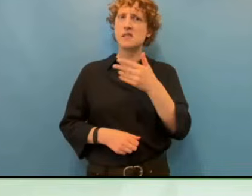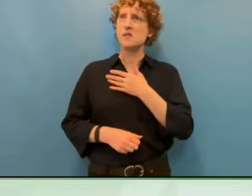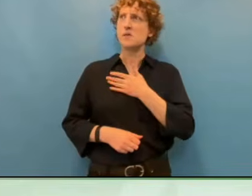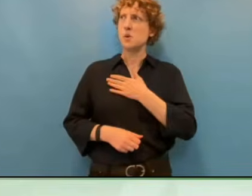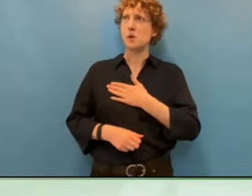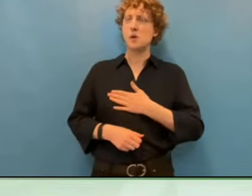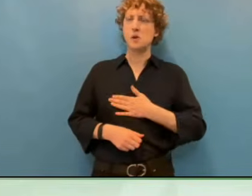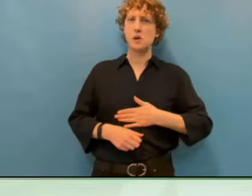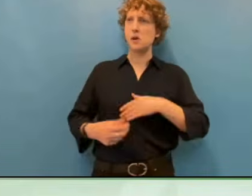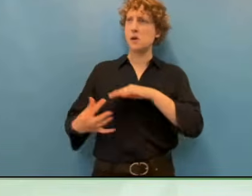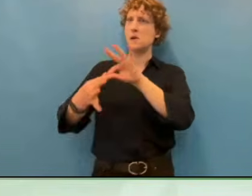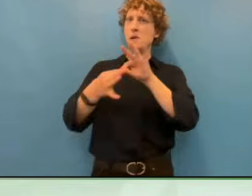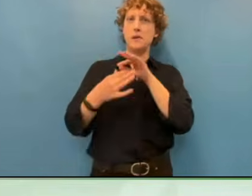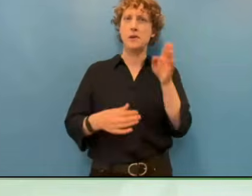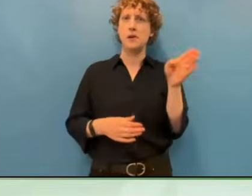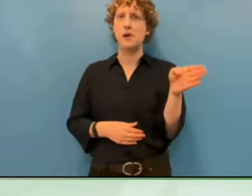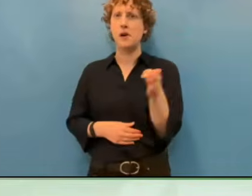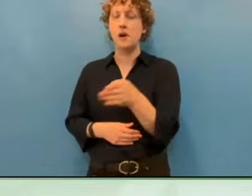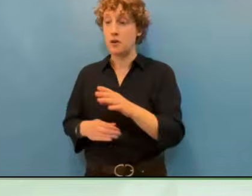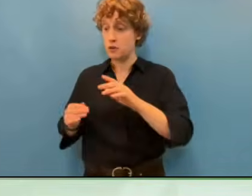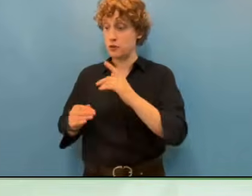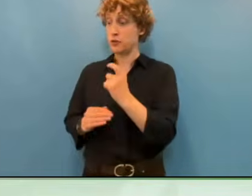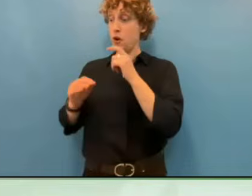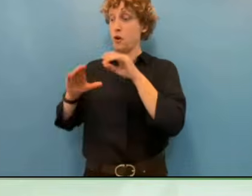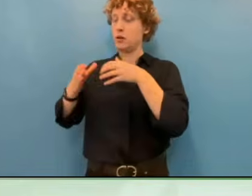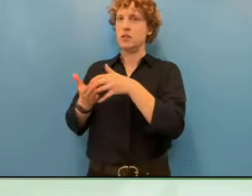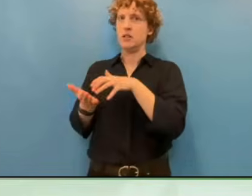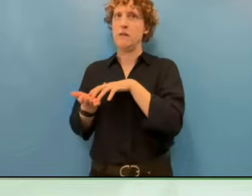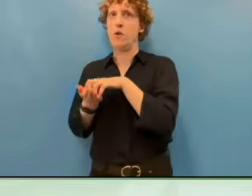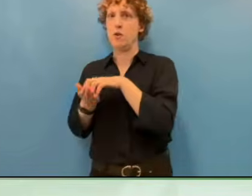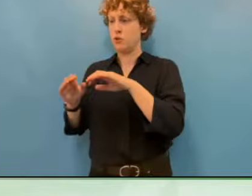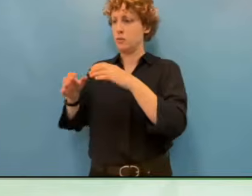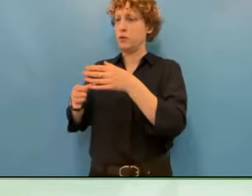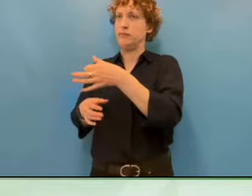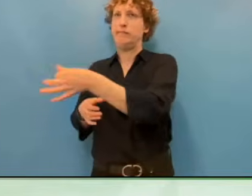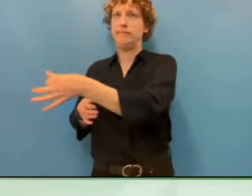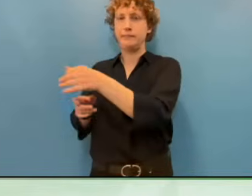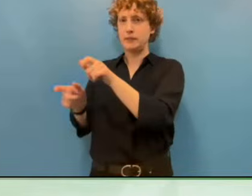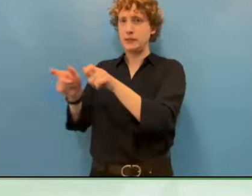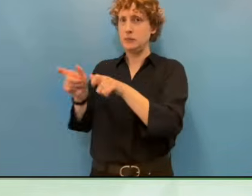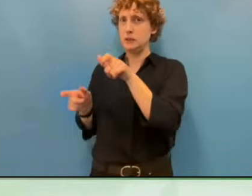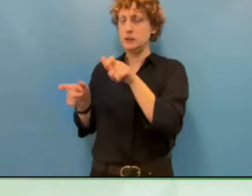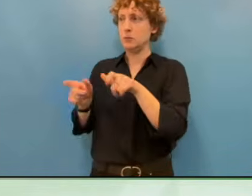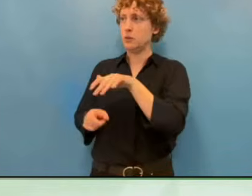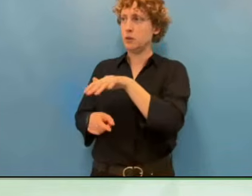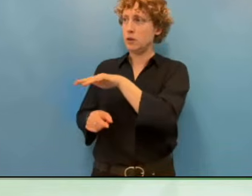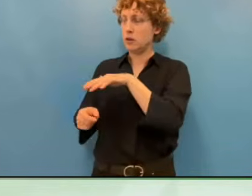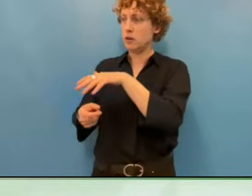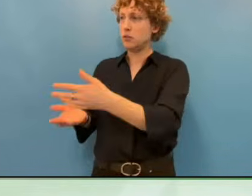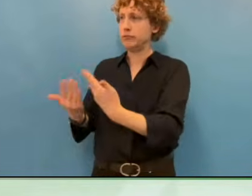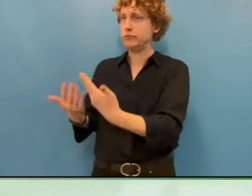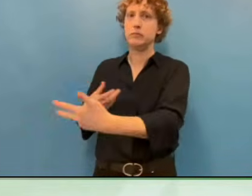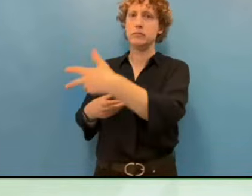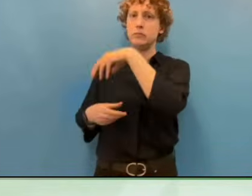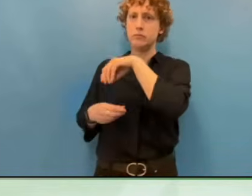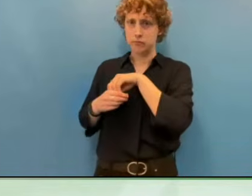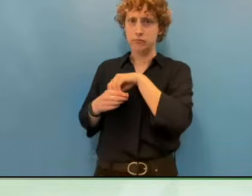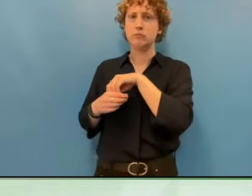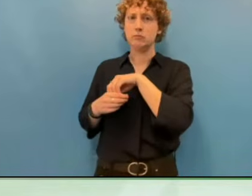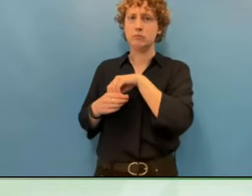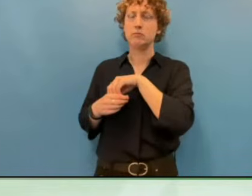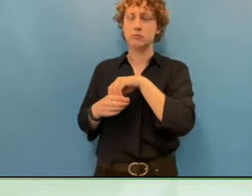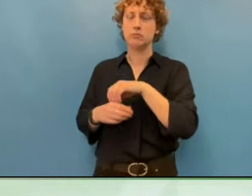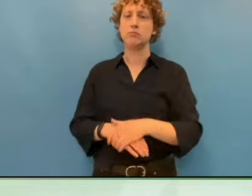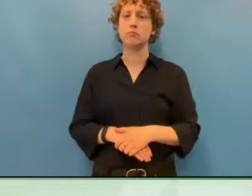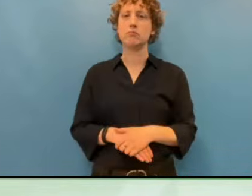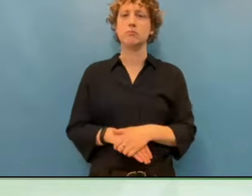vulnerable people. And then we came across the fact that the vulnerable people are most probably not vulnerable. And there are